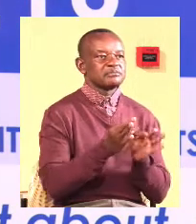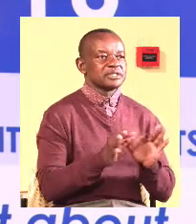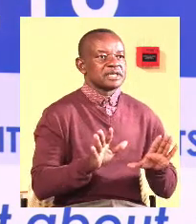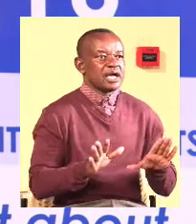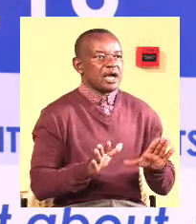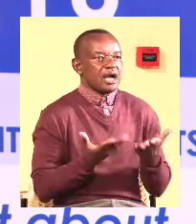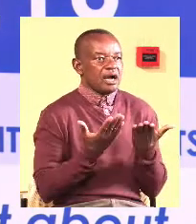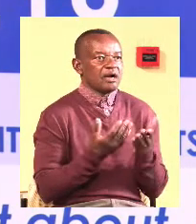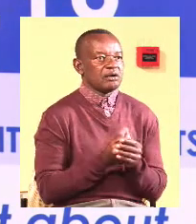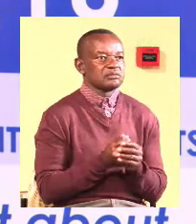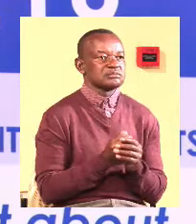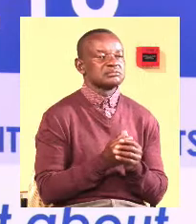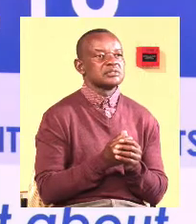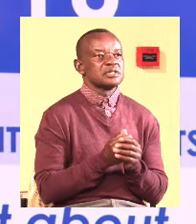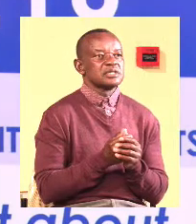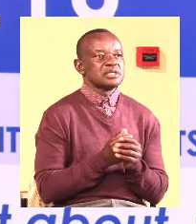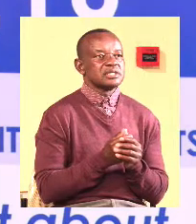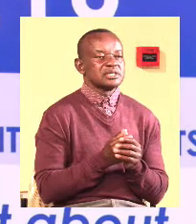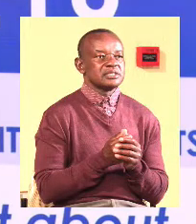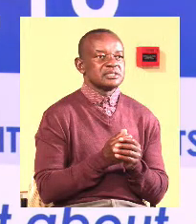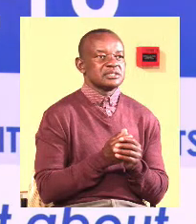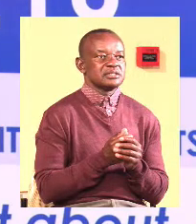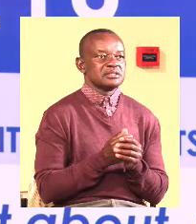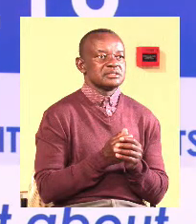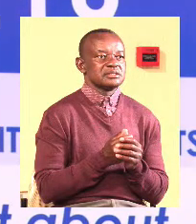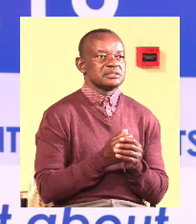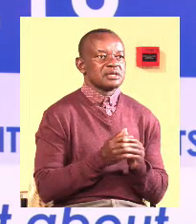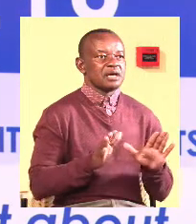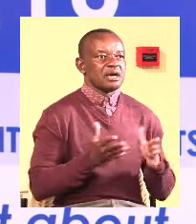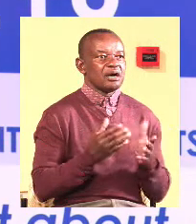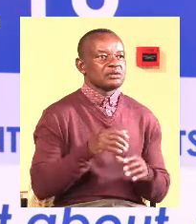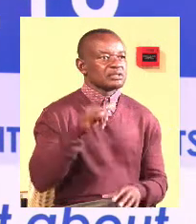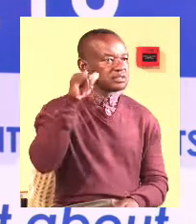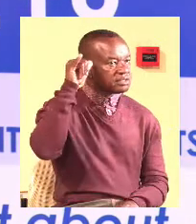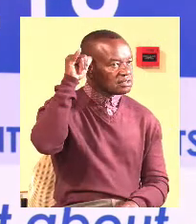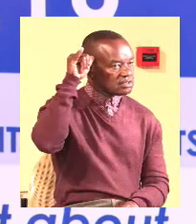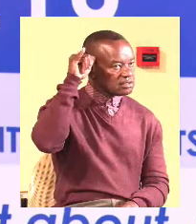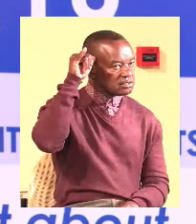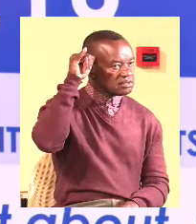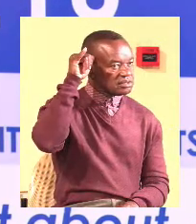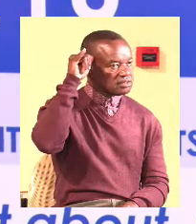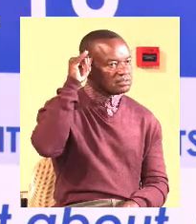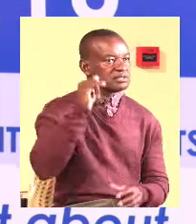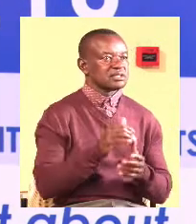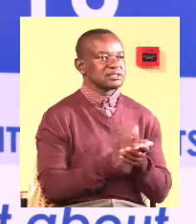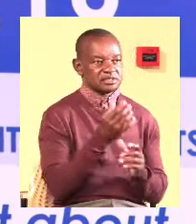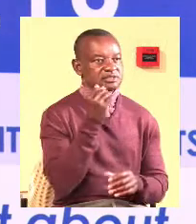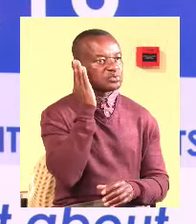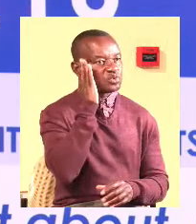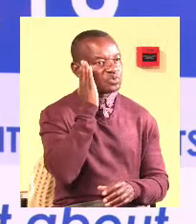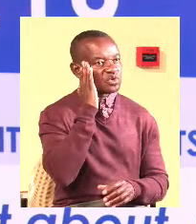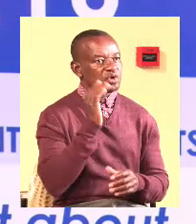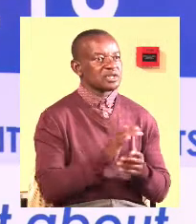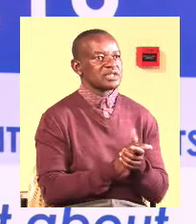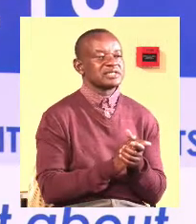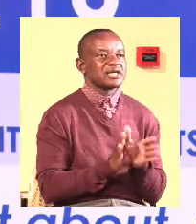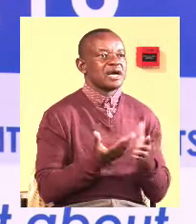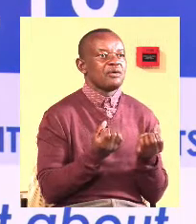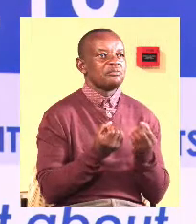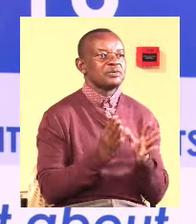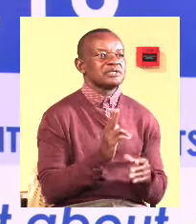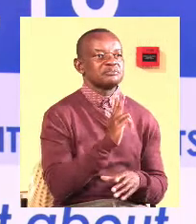that there must be passengers in the car for the taxis to move. I mean, normally they drive around hoping to pick up somebody, or